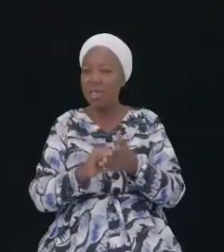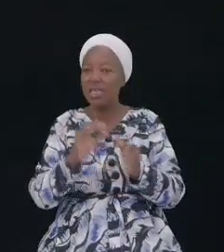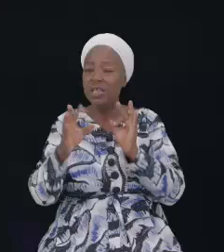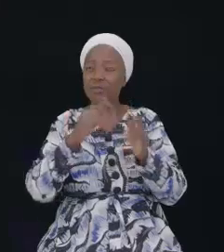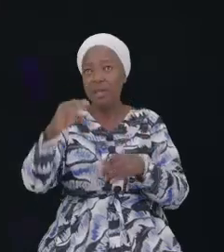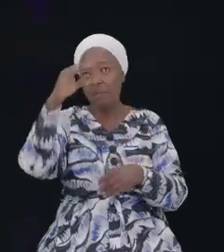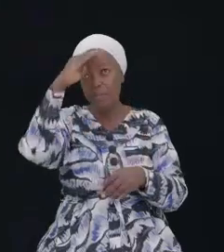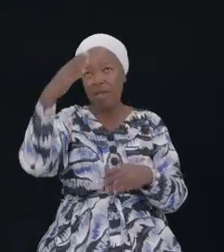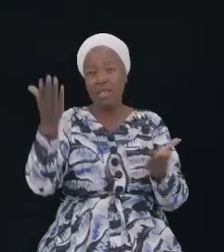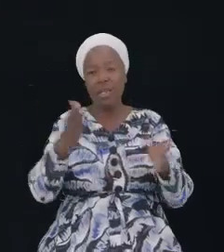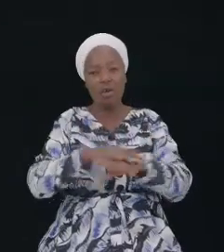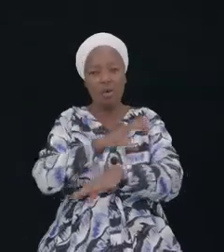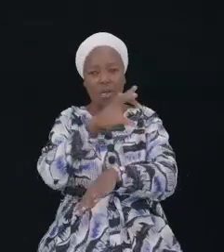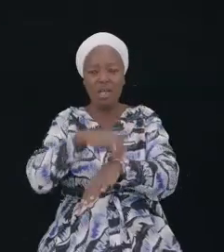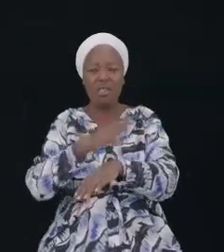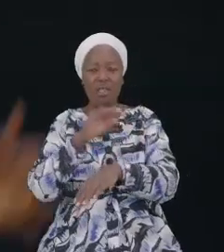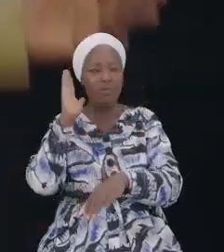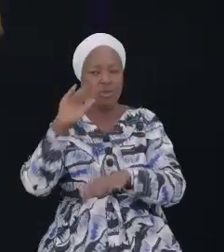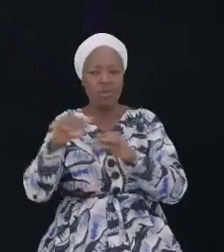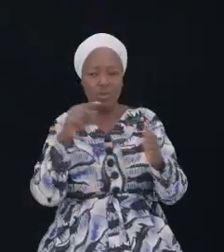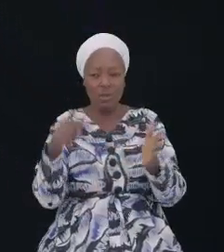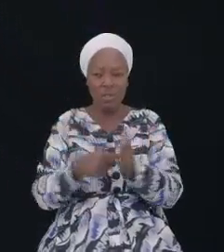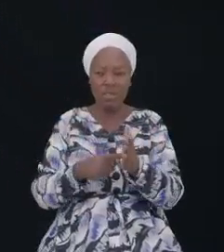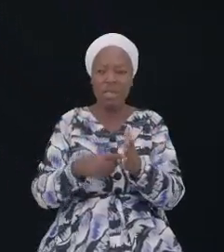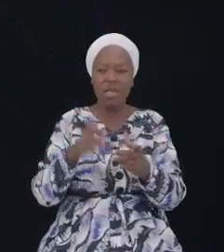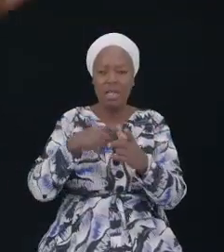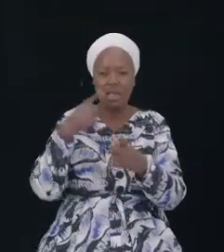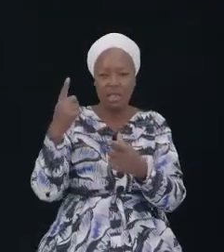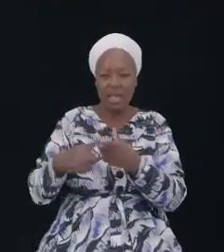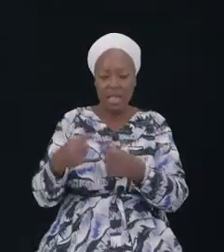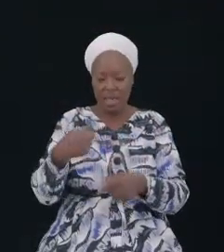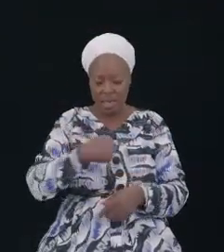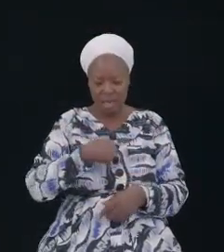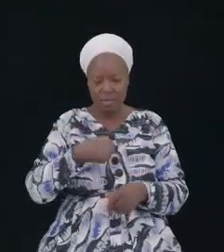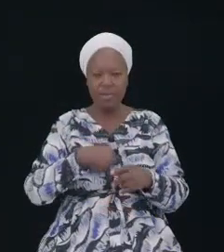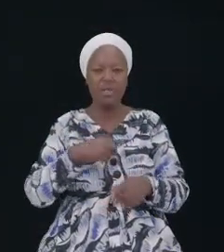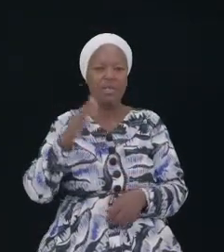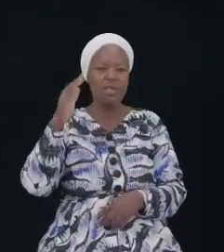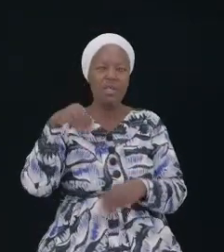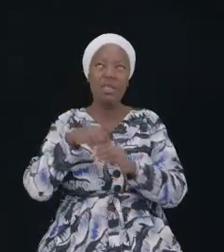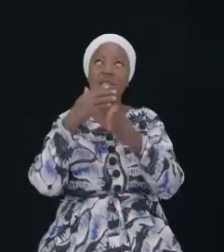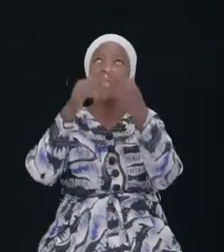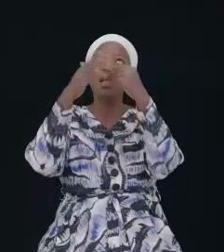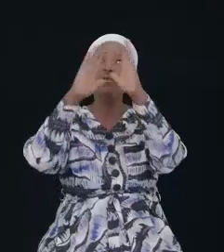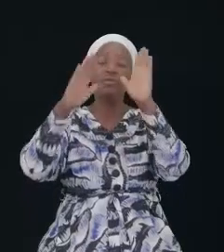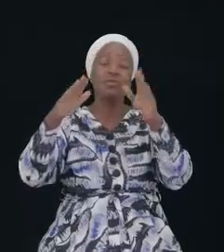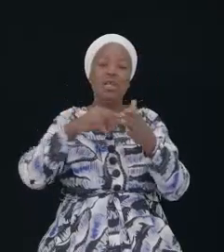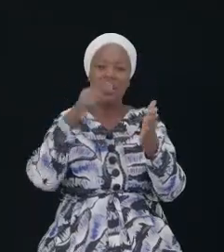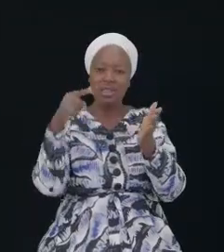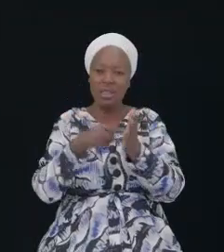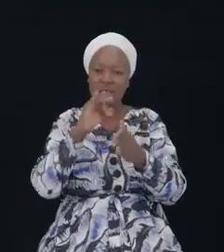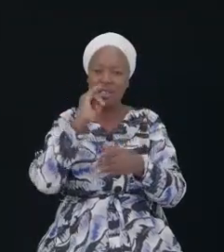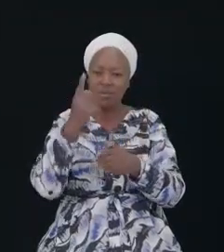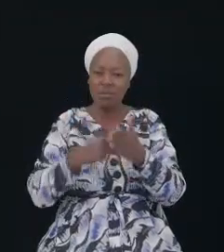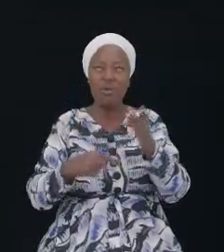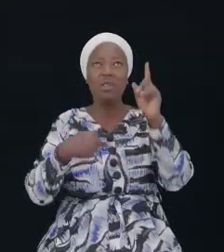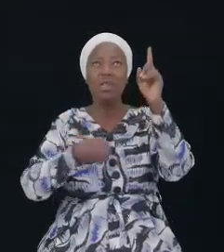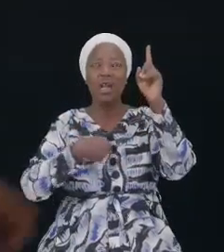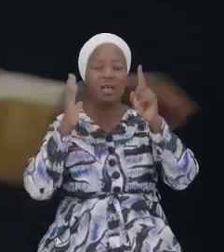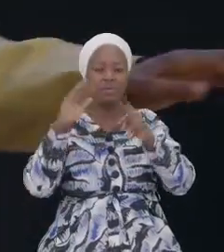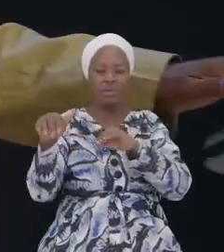on earth will do this, then I in heaven, this is what I will